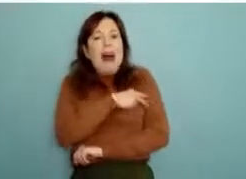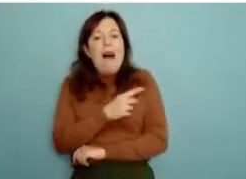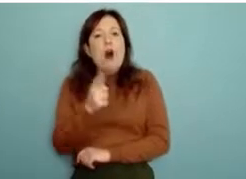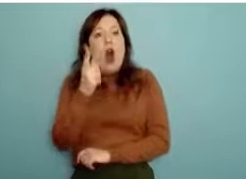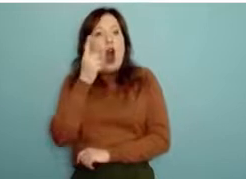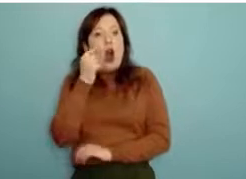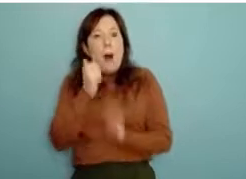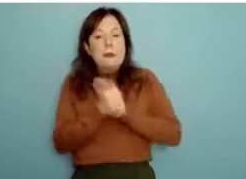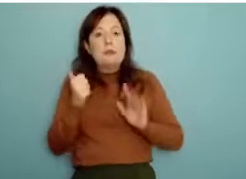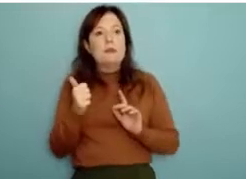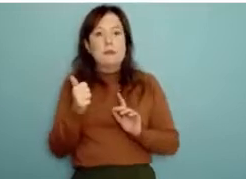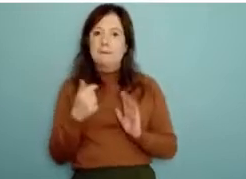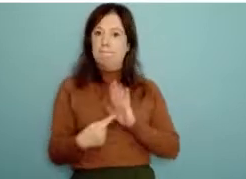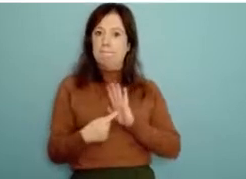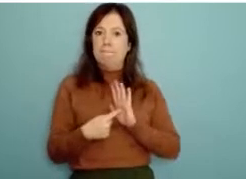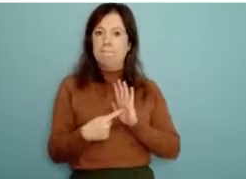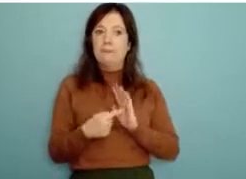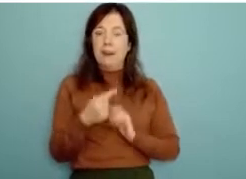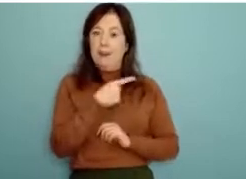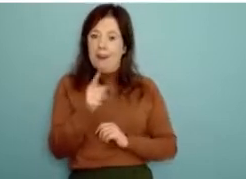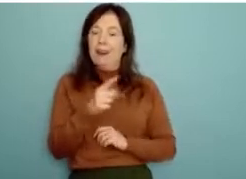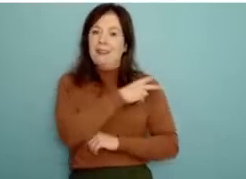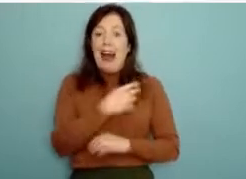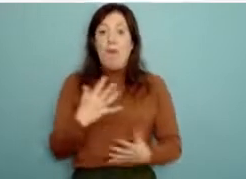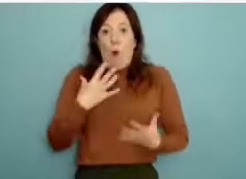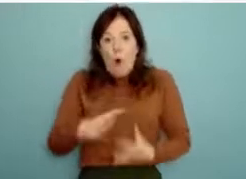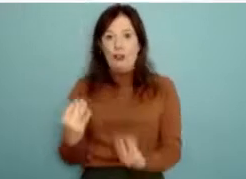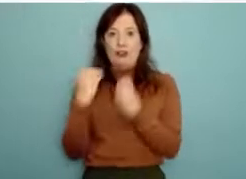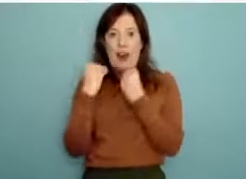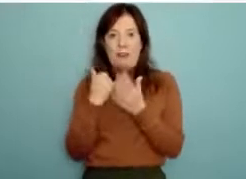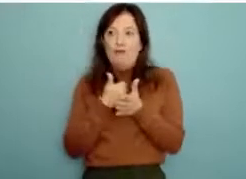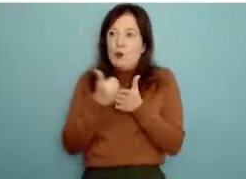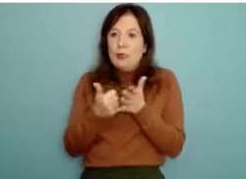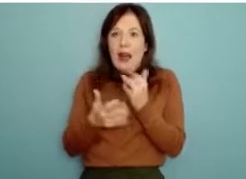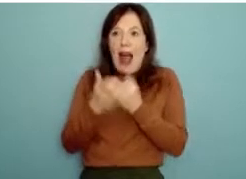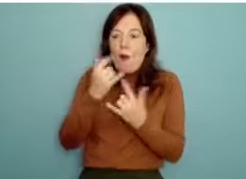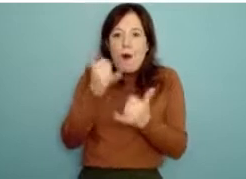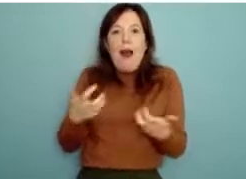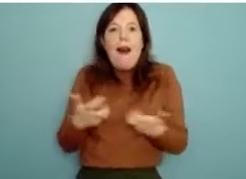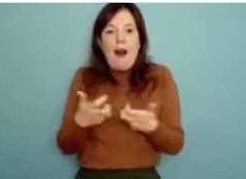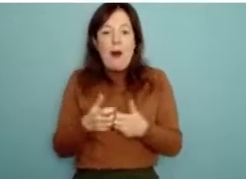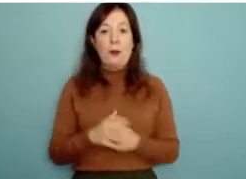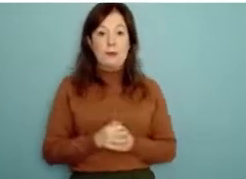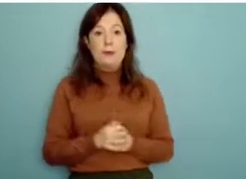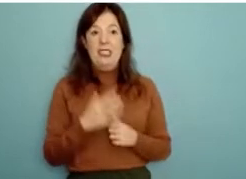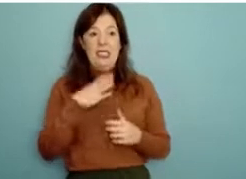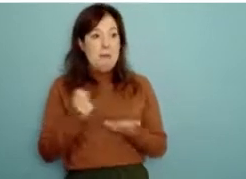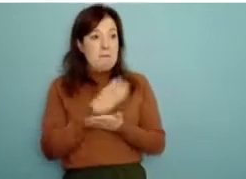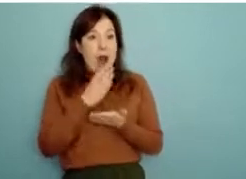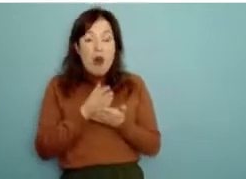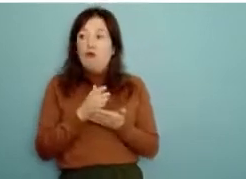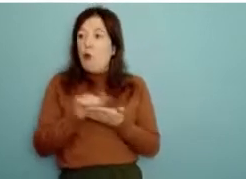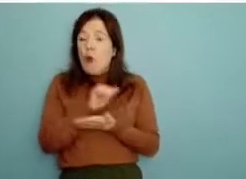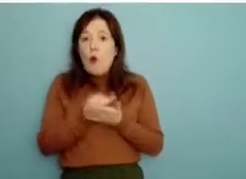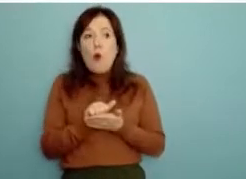training in routine outcome measurement. We need to be collecting outcomes in a clinically meaningful way. We hear lots of bad